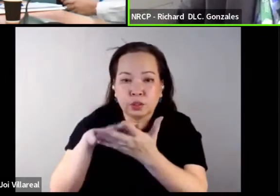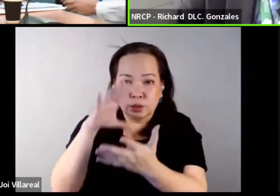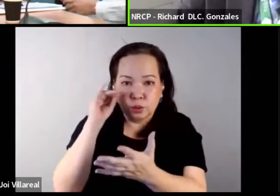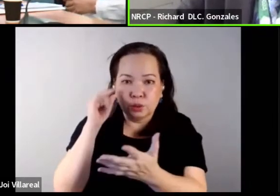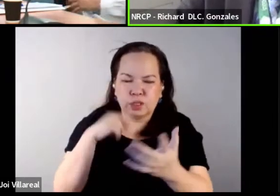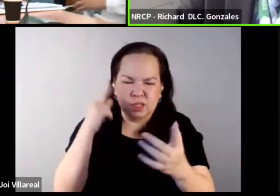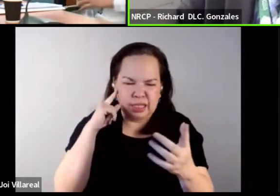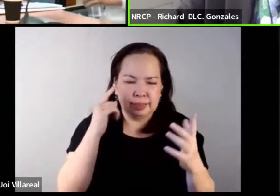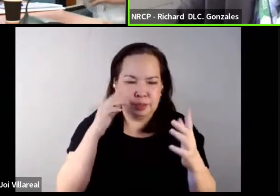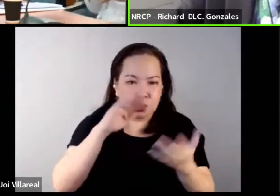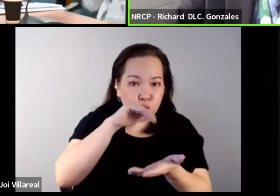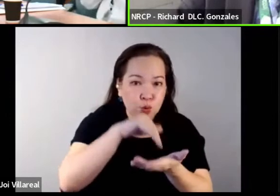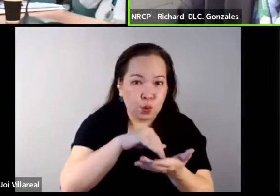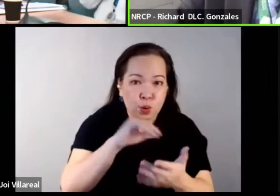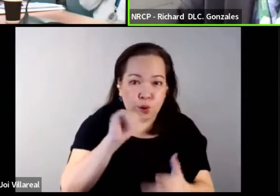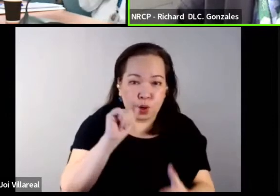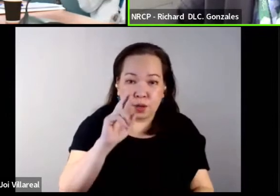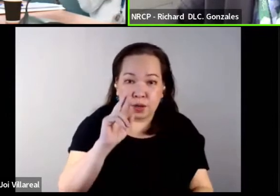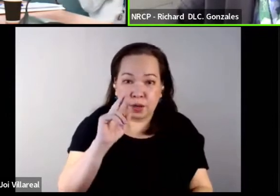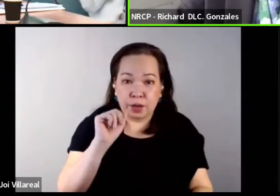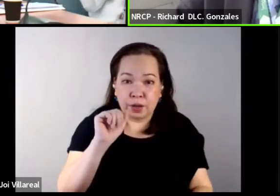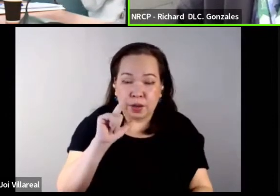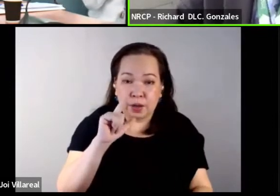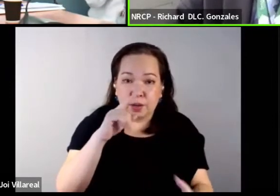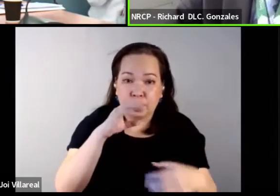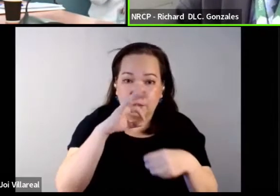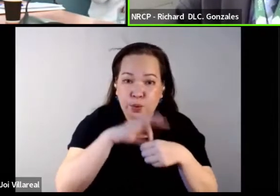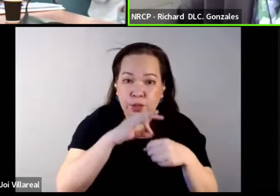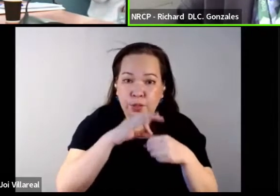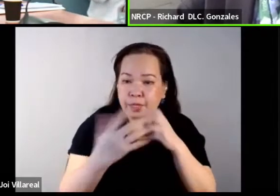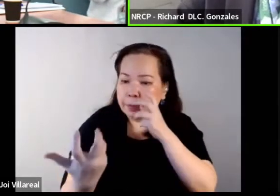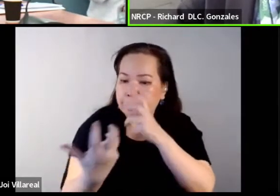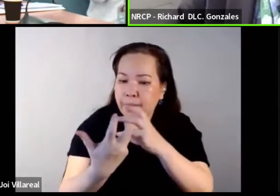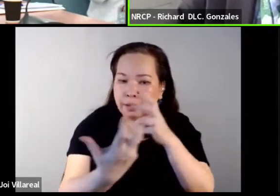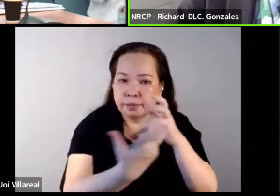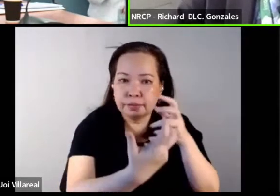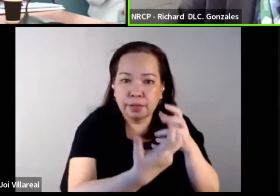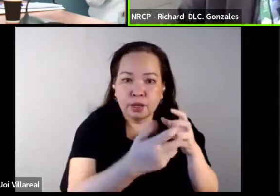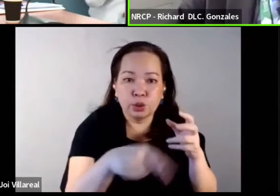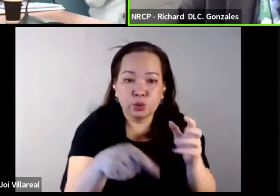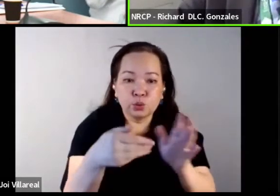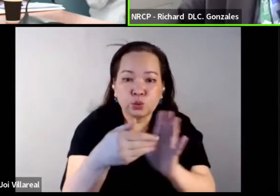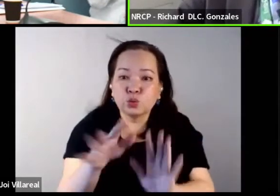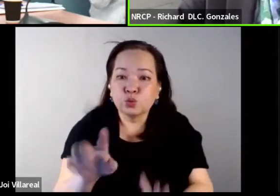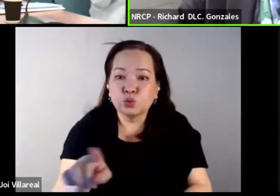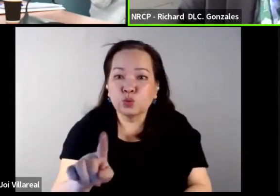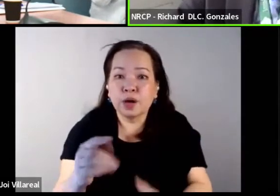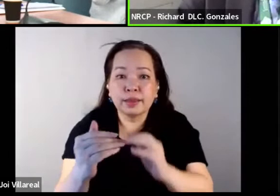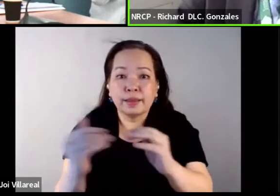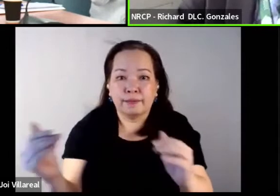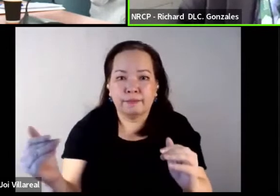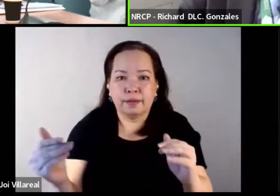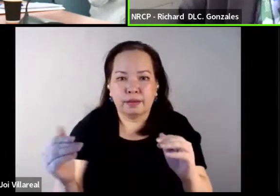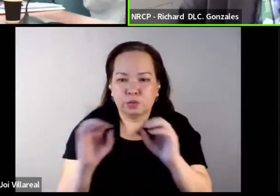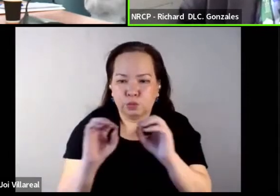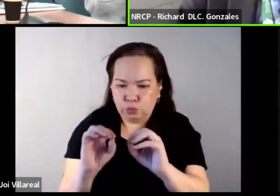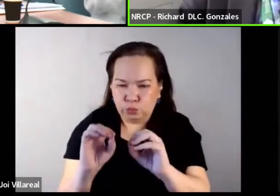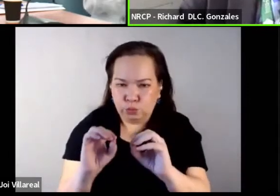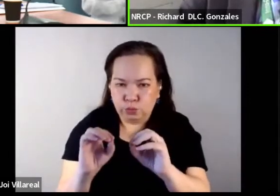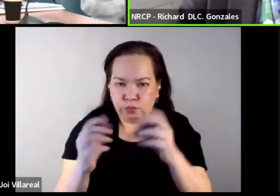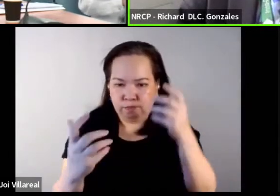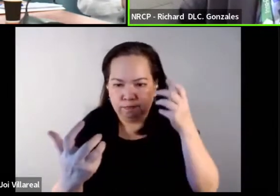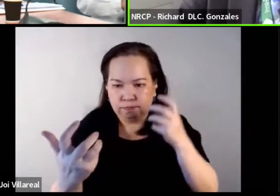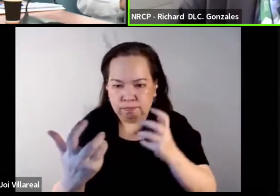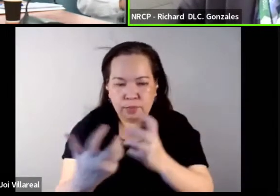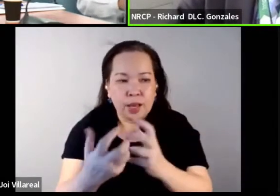ARAL program. Teaching should be tailored to students' current learning level taken from the